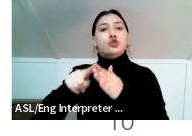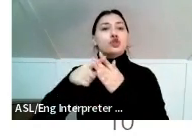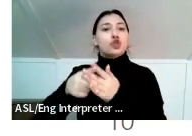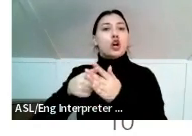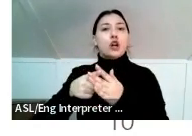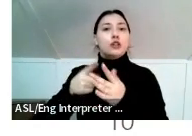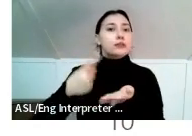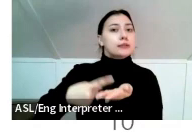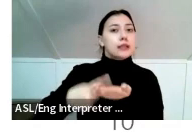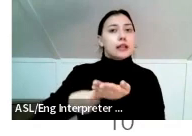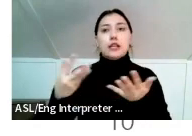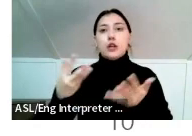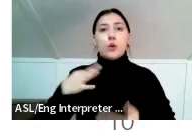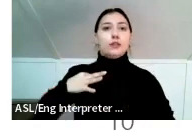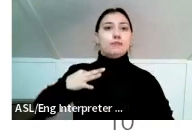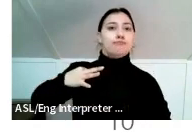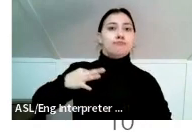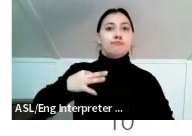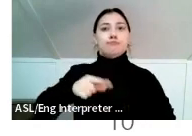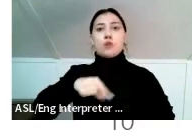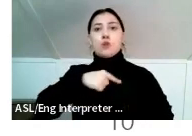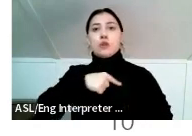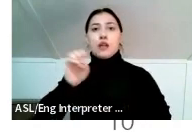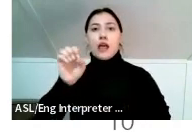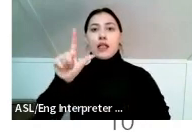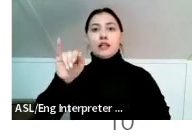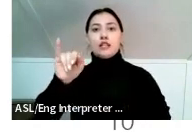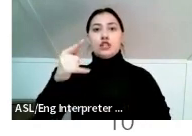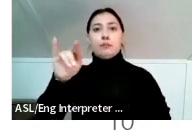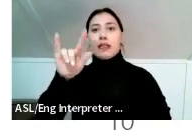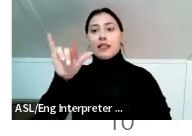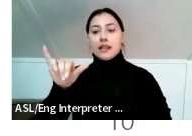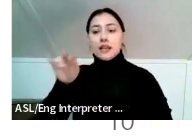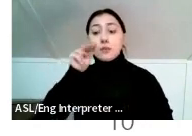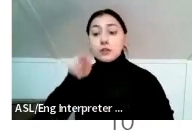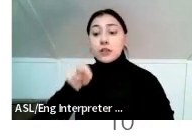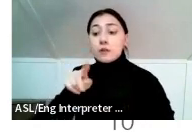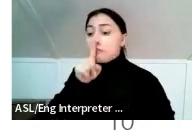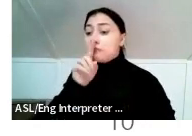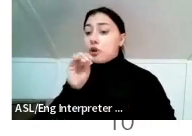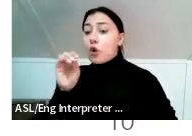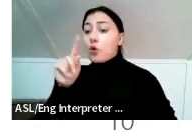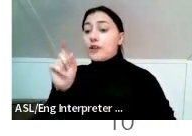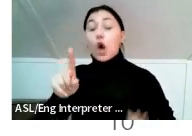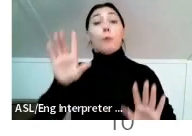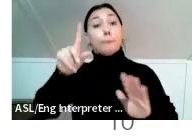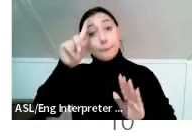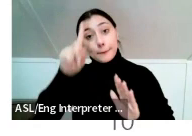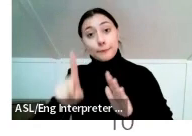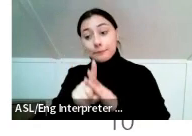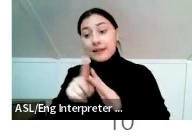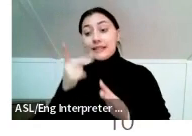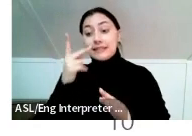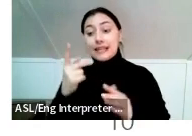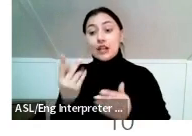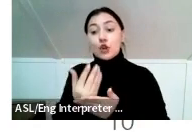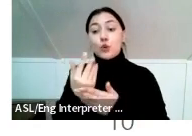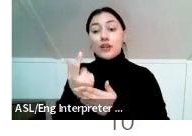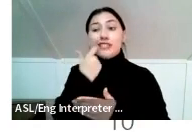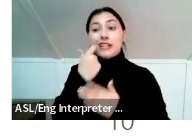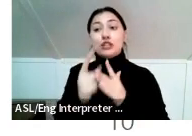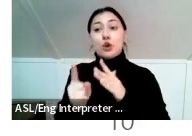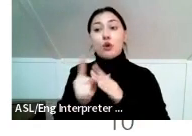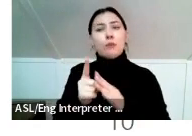Hello, Sarah. Thank you. There are no questions on the overview. Oh, sorry. One just came in. So renewable for up